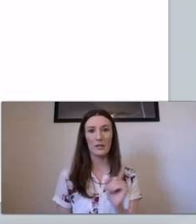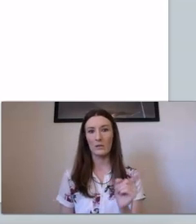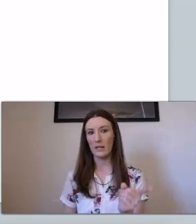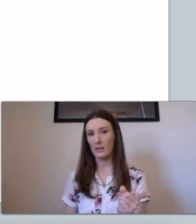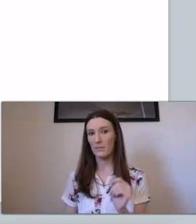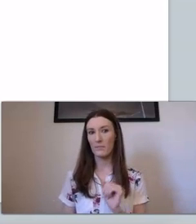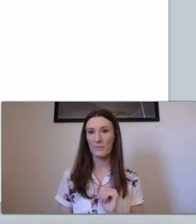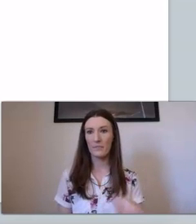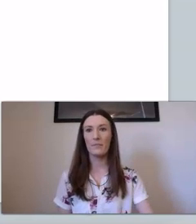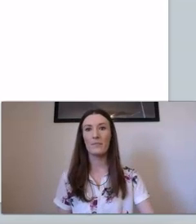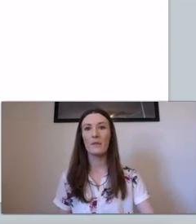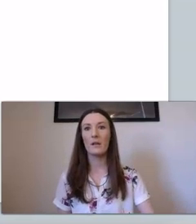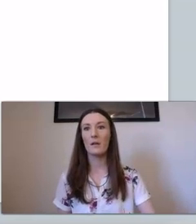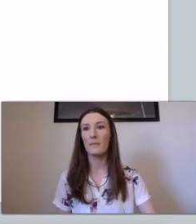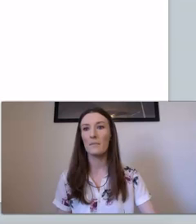you do a little lean.